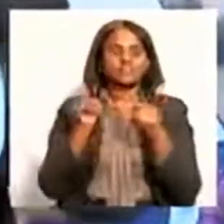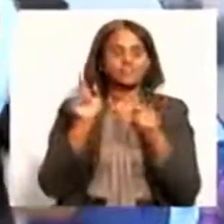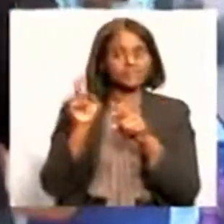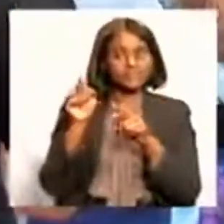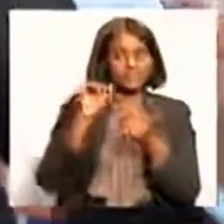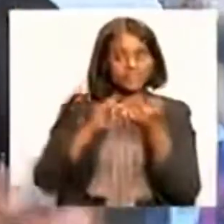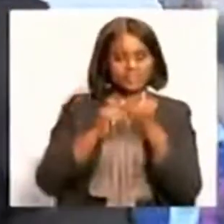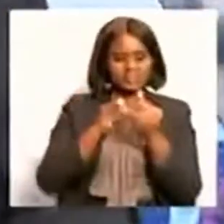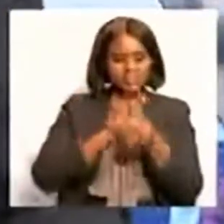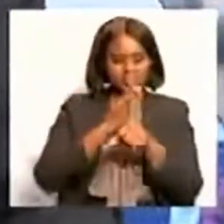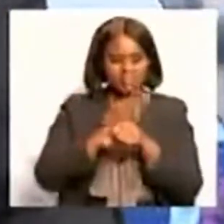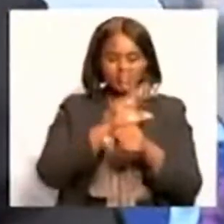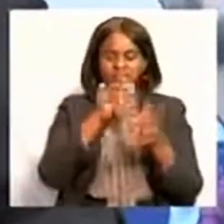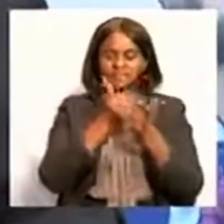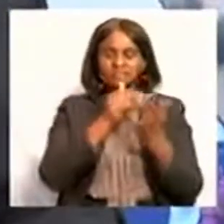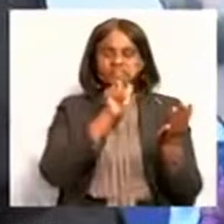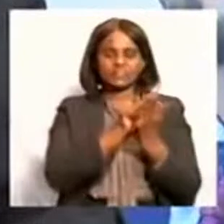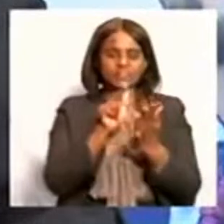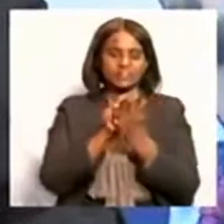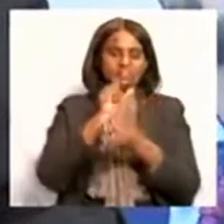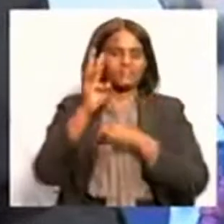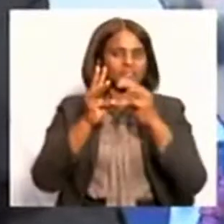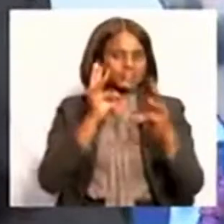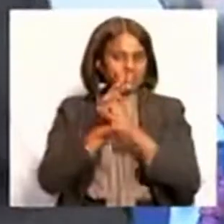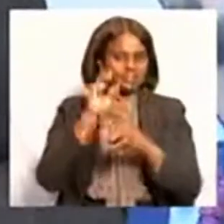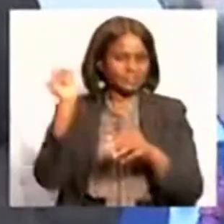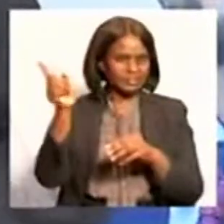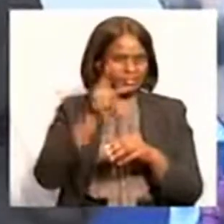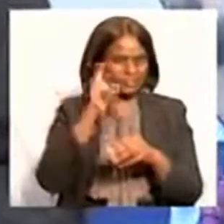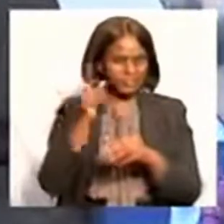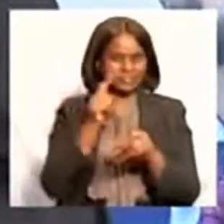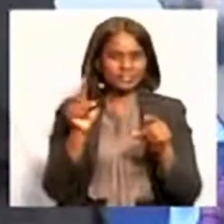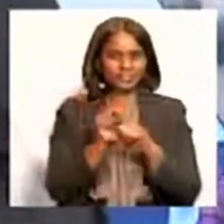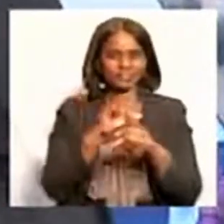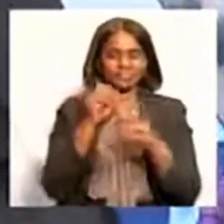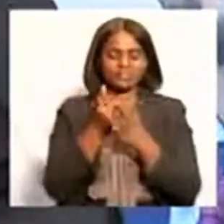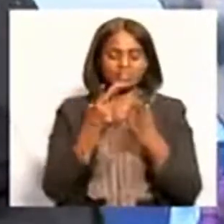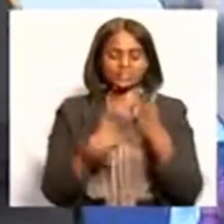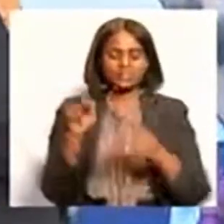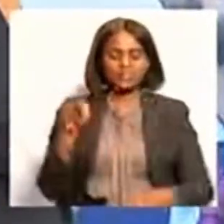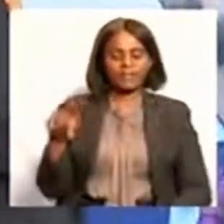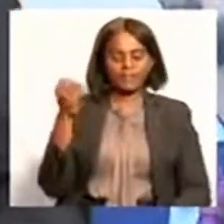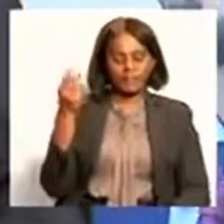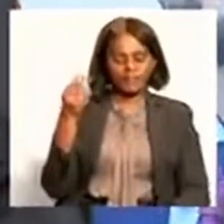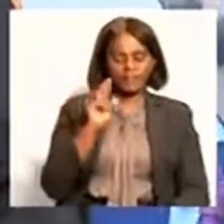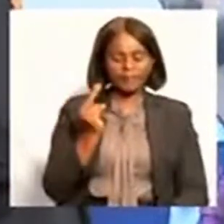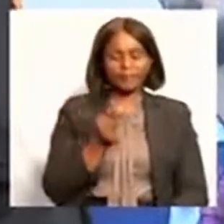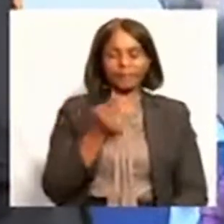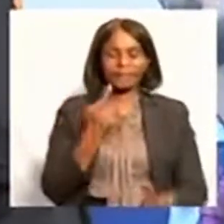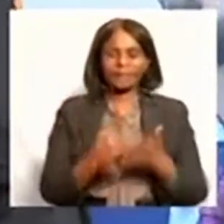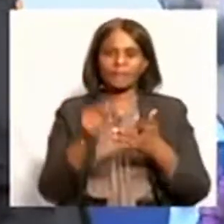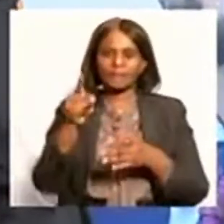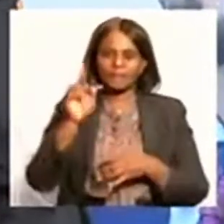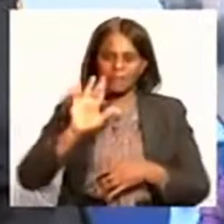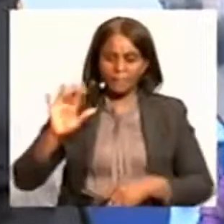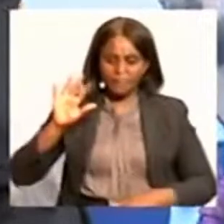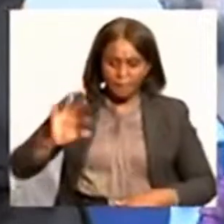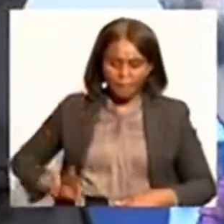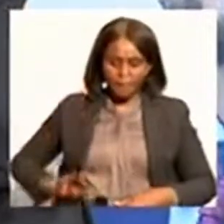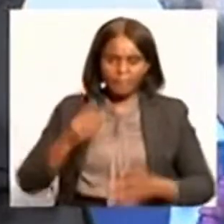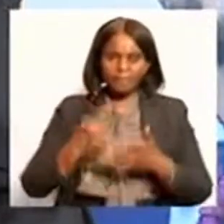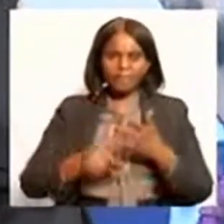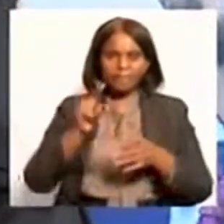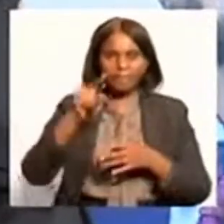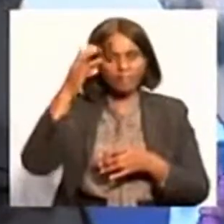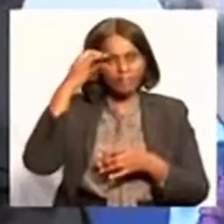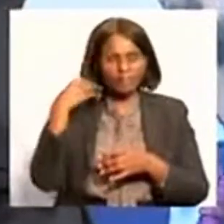And later on it was adopted by the global community. So under Inter-SAI P12, we are pretty much looking at what are the benefits that the